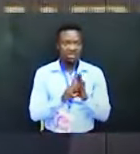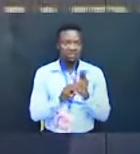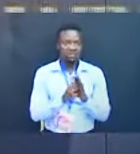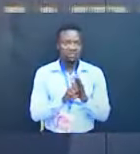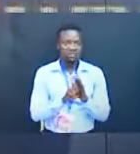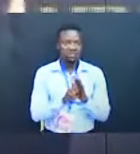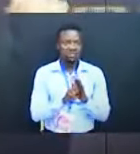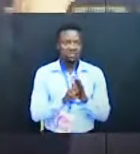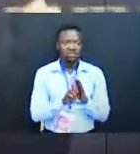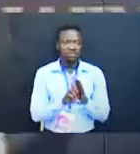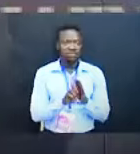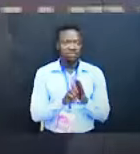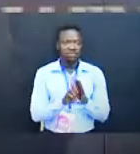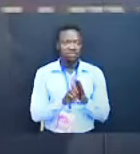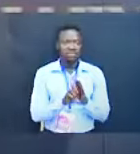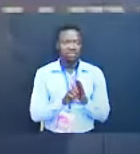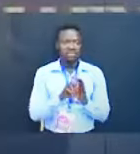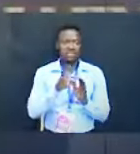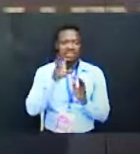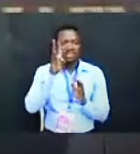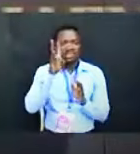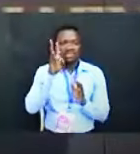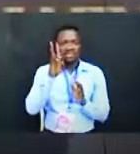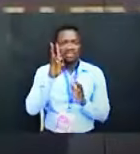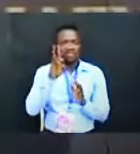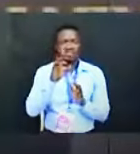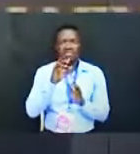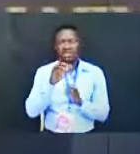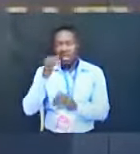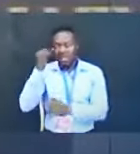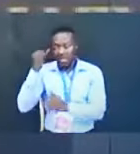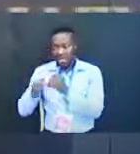don't kill the 7th one.